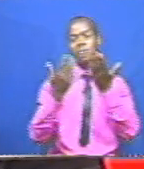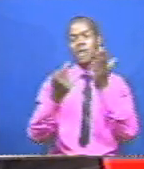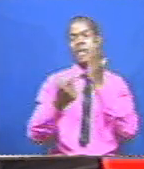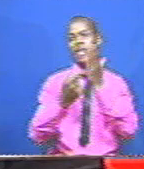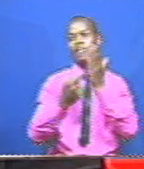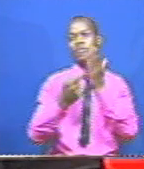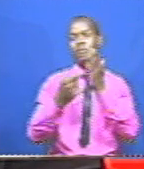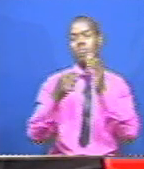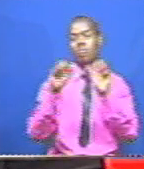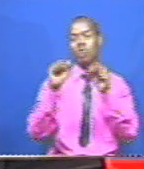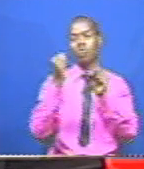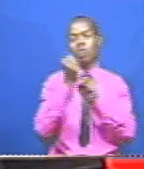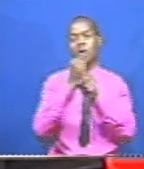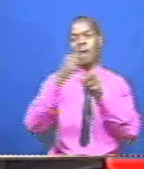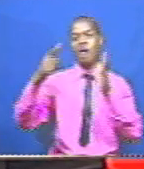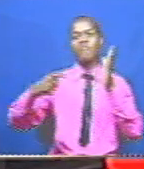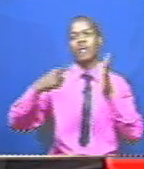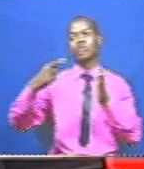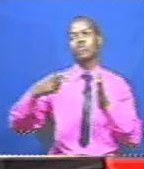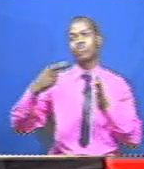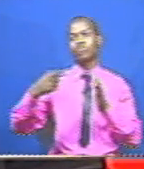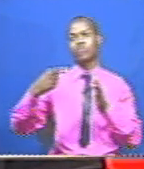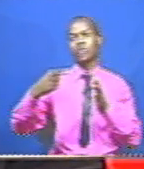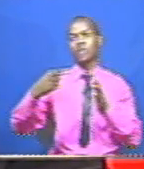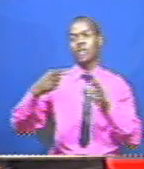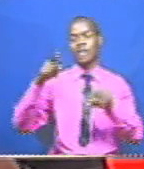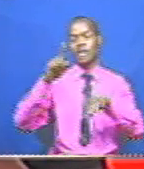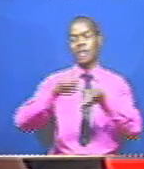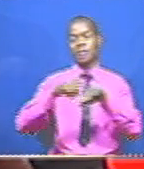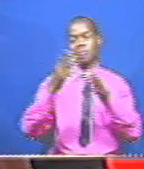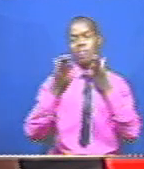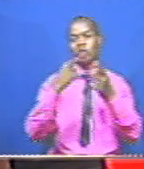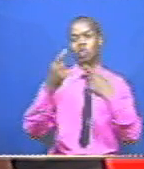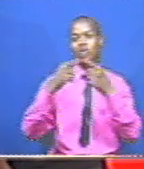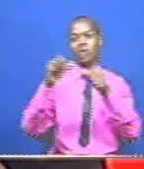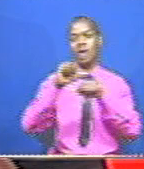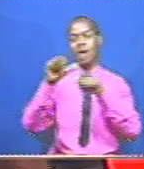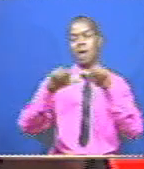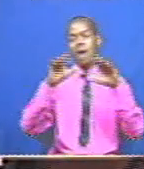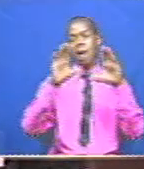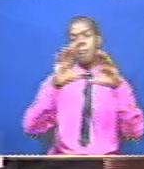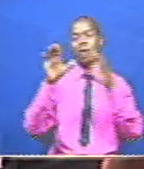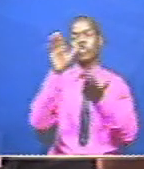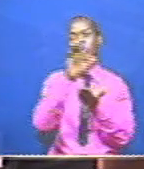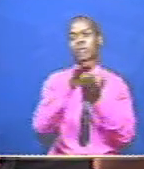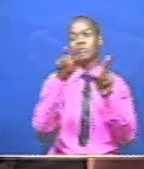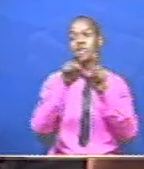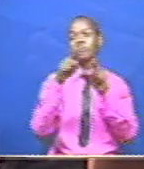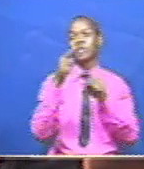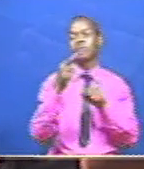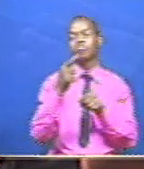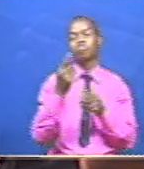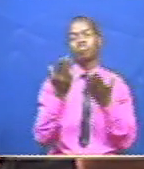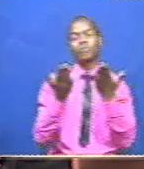a factory that's to be done? If we are going to talk about a livestock value chain and reviving the like